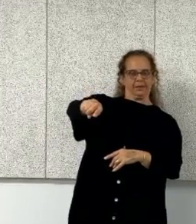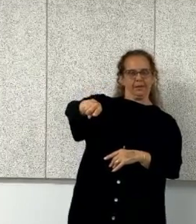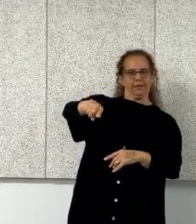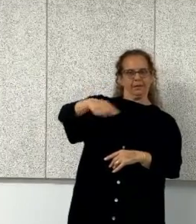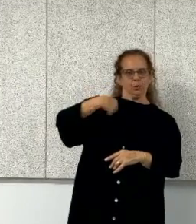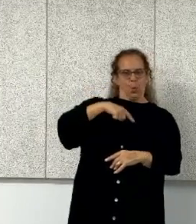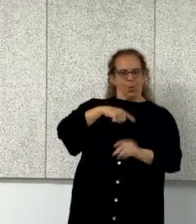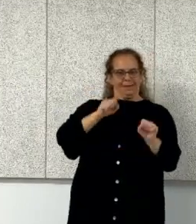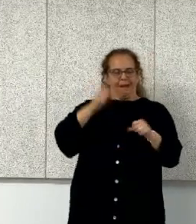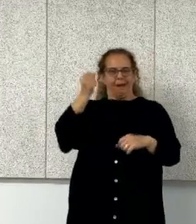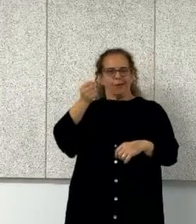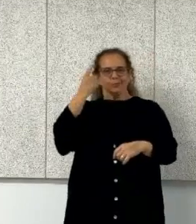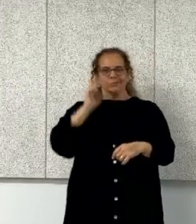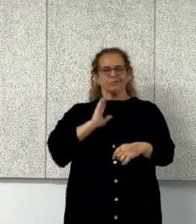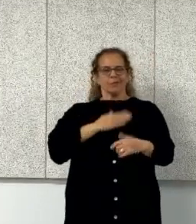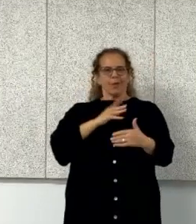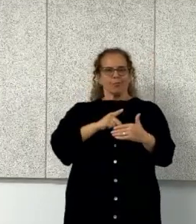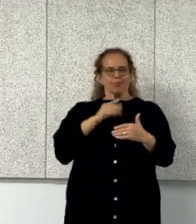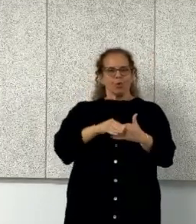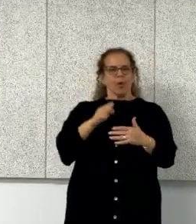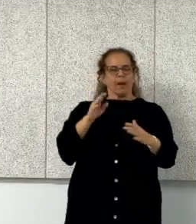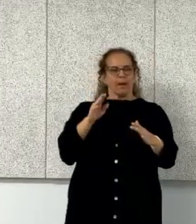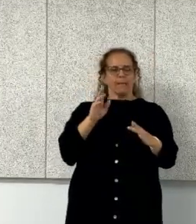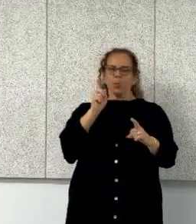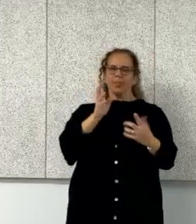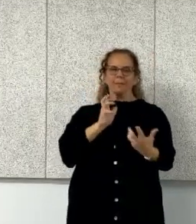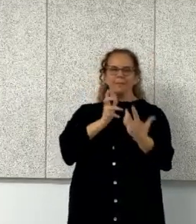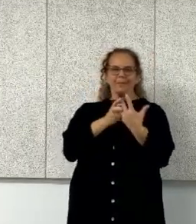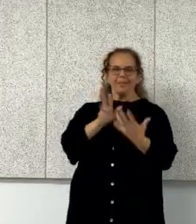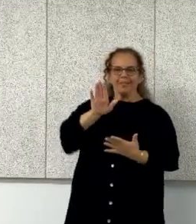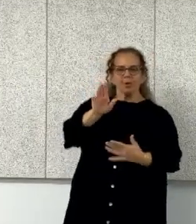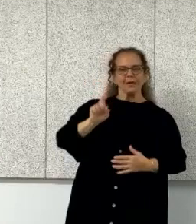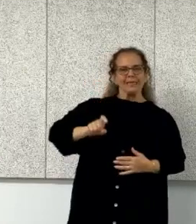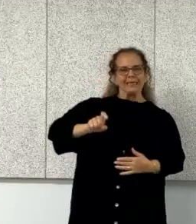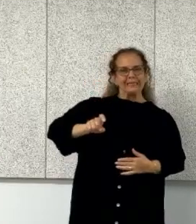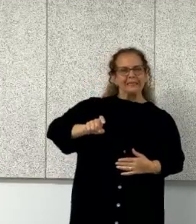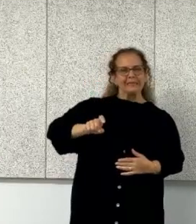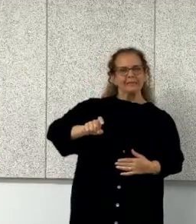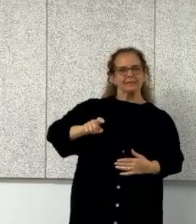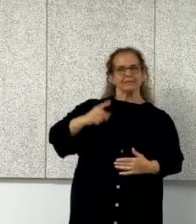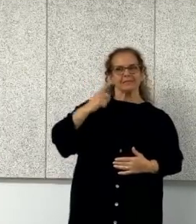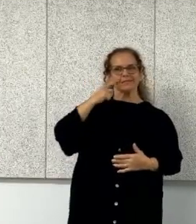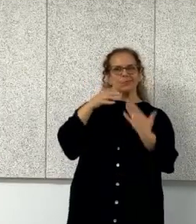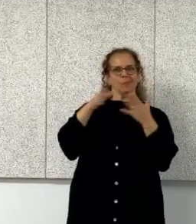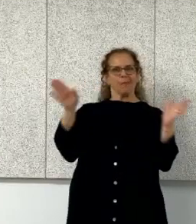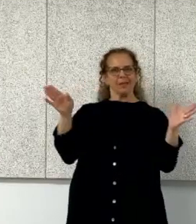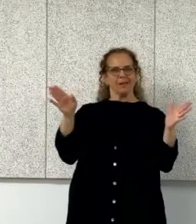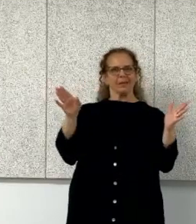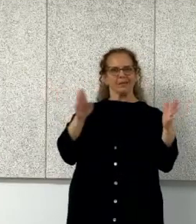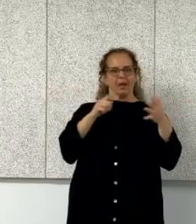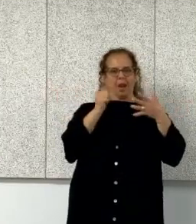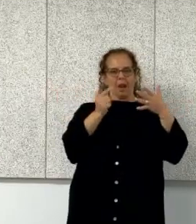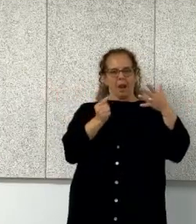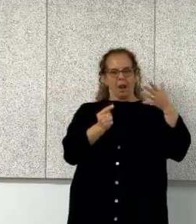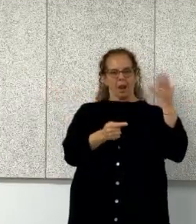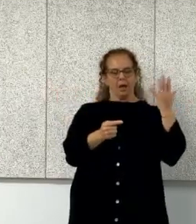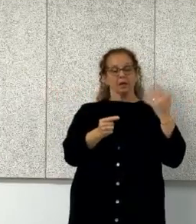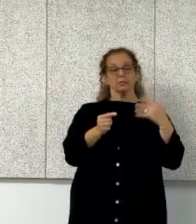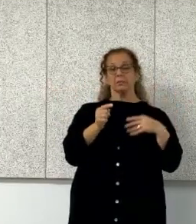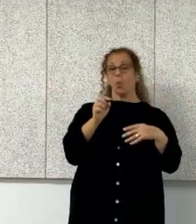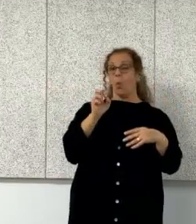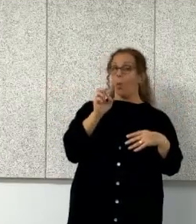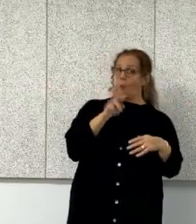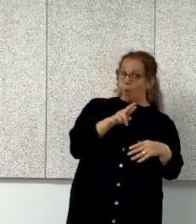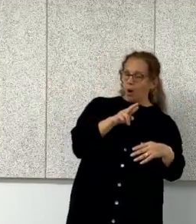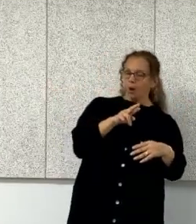understand if the thing that we're programming is actually going to meet the need, fulfill the public good, all of those things. Are we actually going to do that, or are we